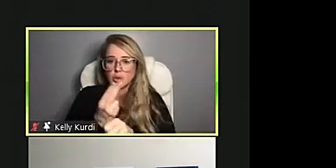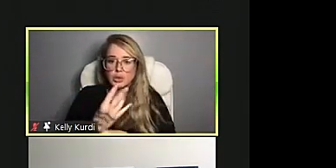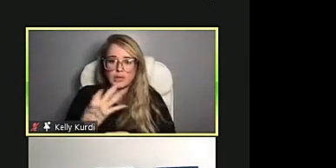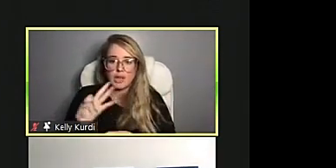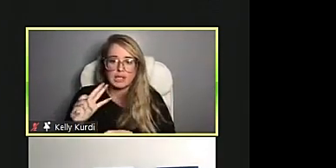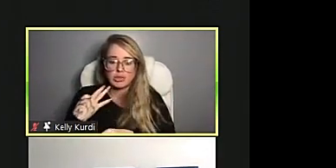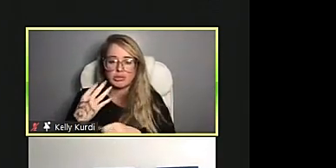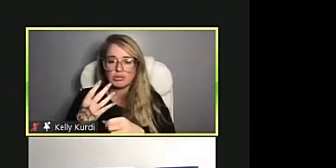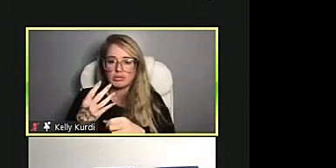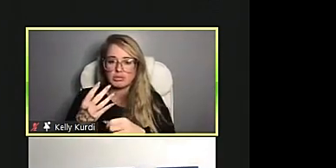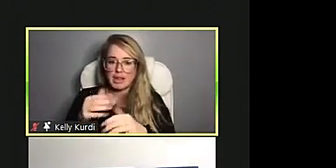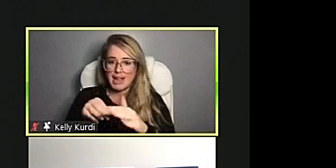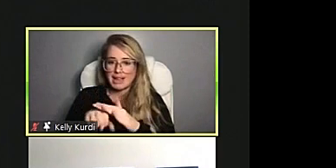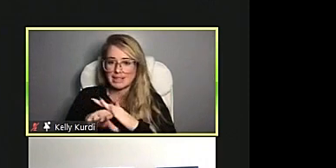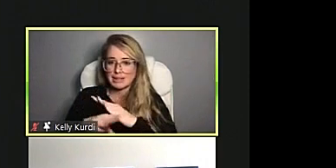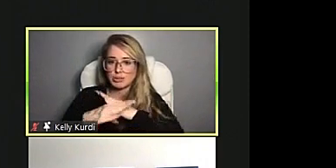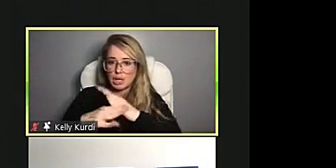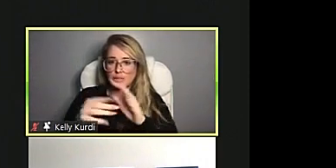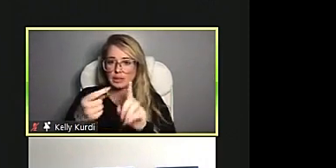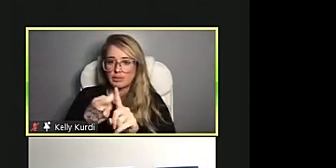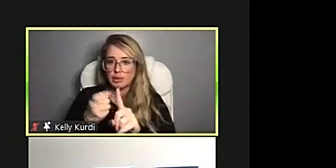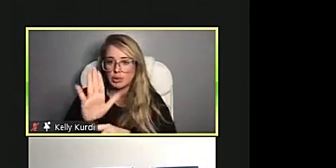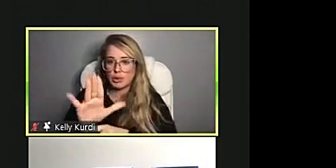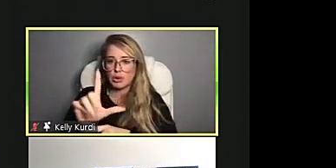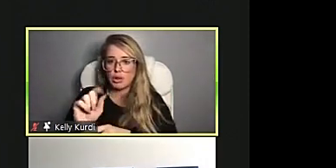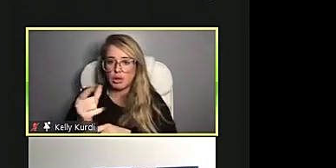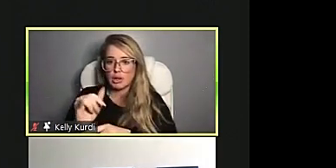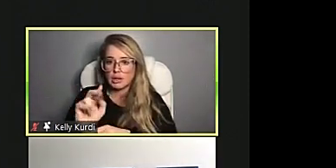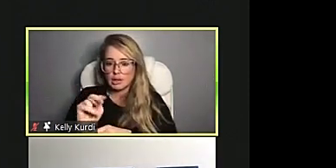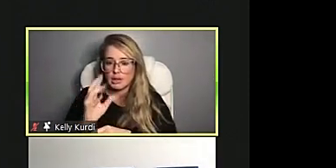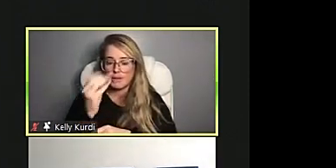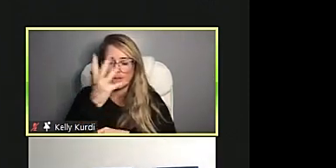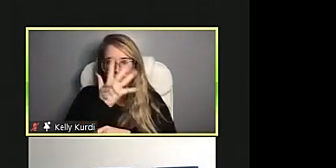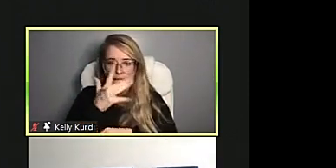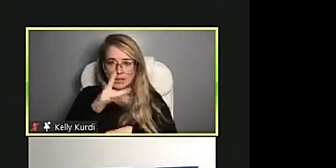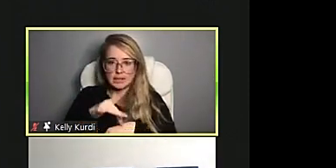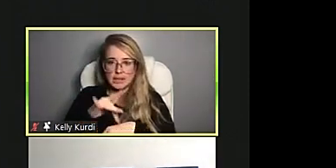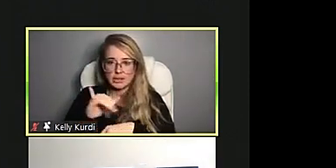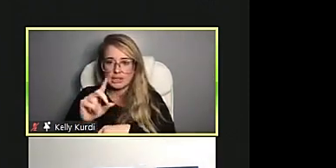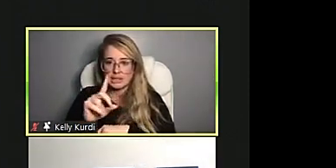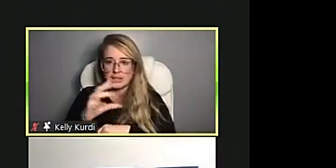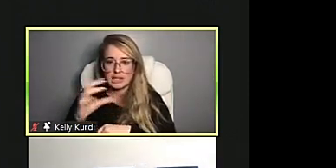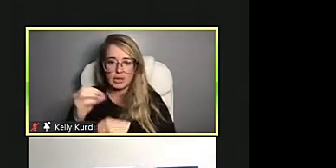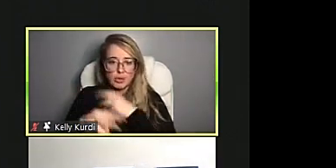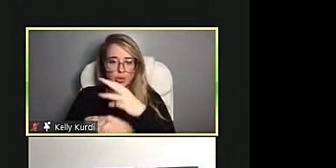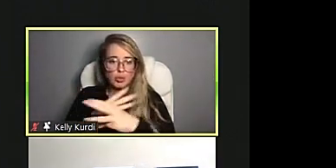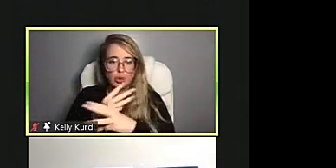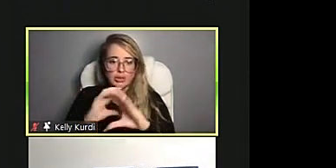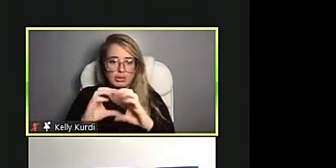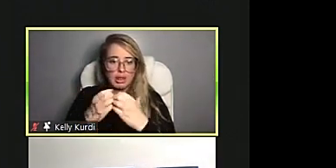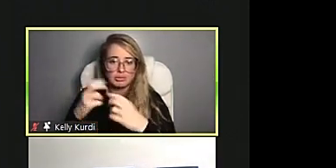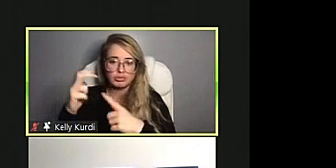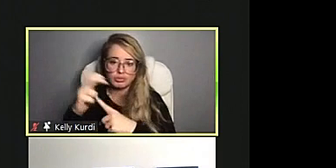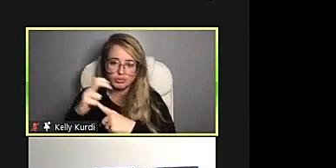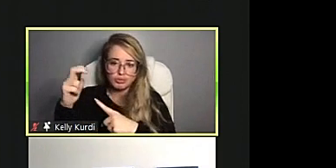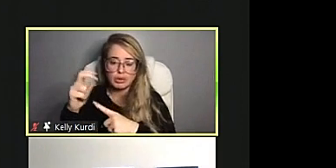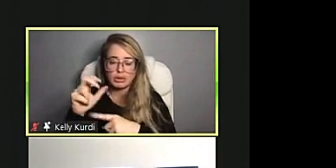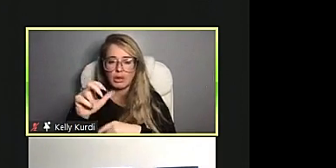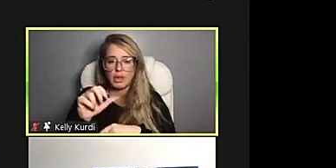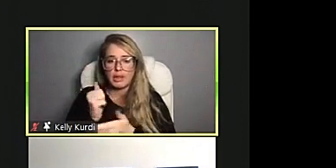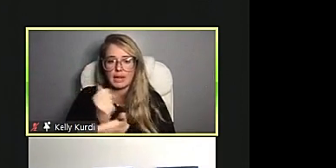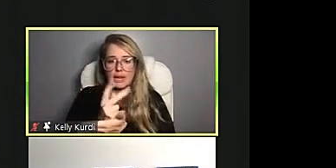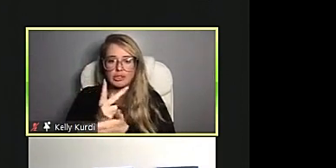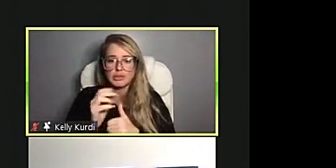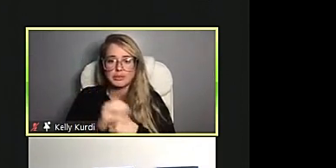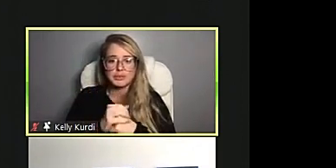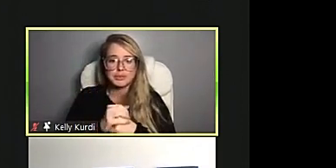is protected by your login credentials, as well as your face or touch ID, and world-class multi-factor authentication.